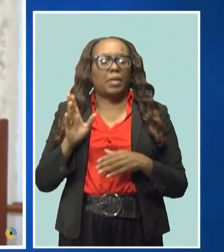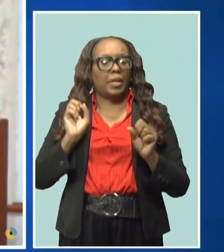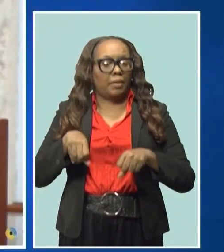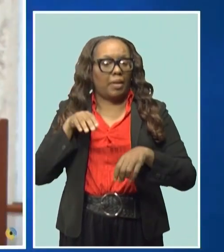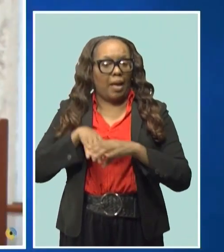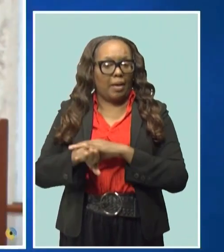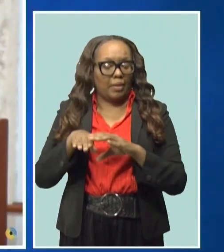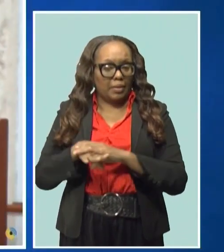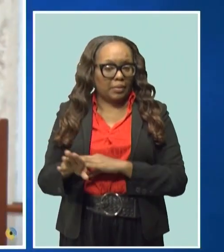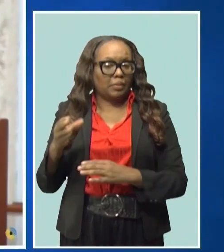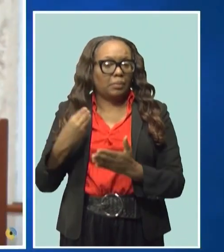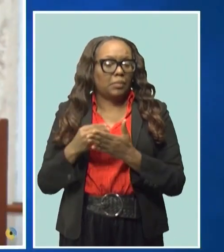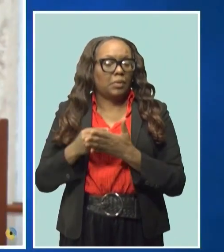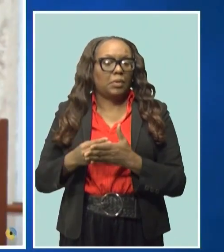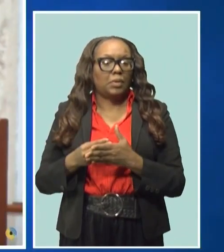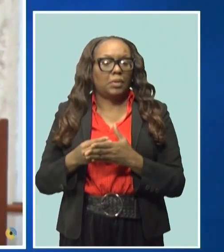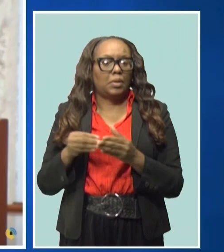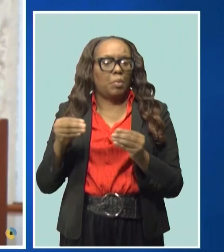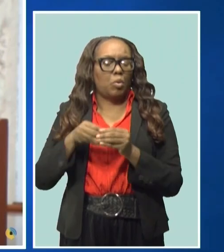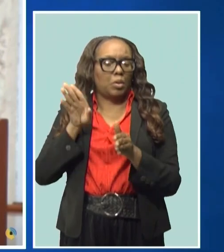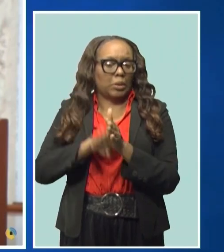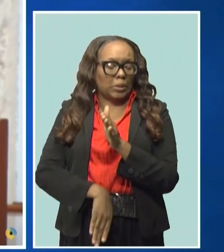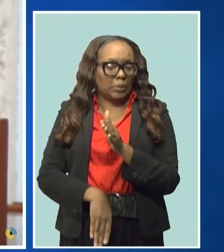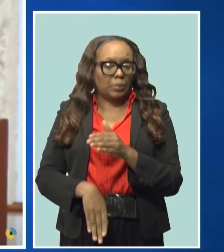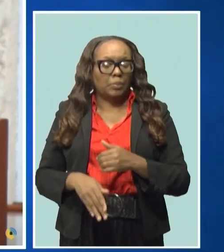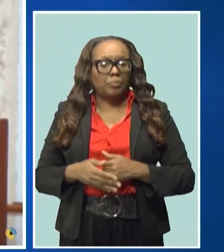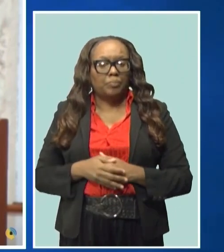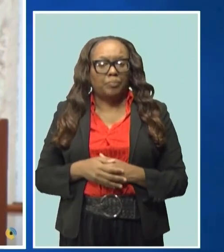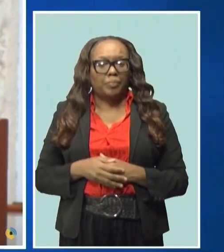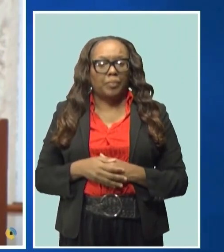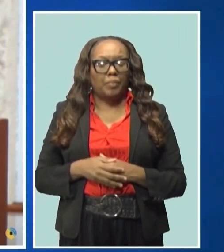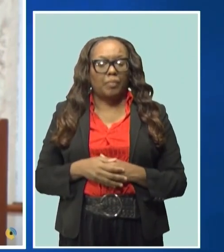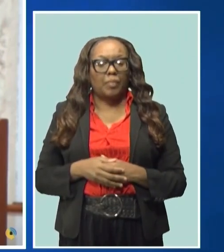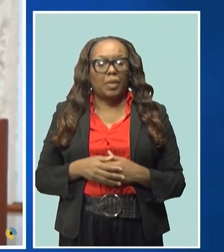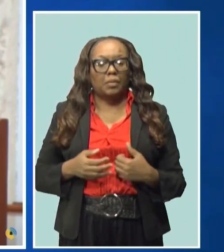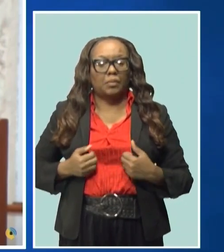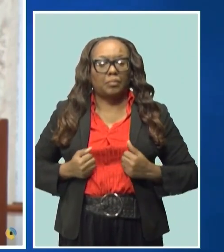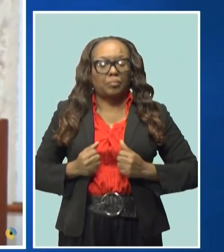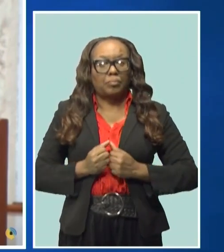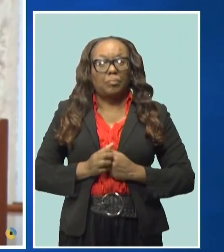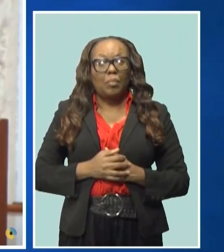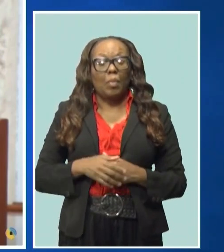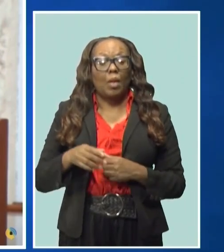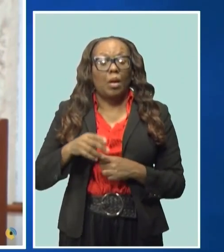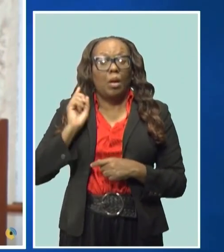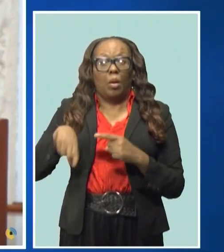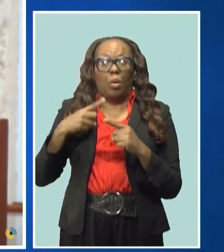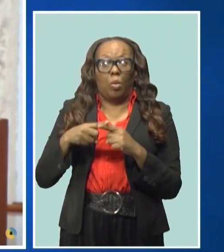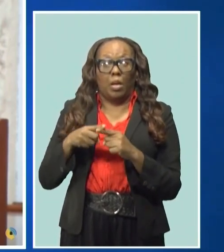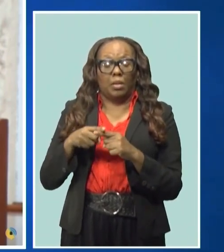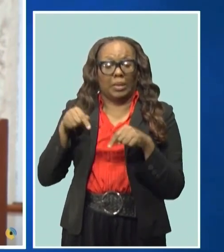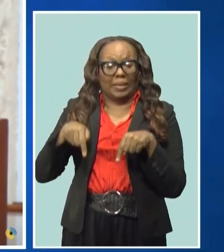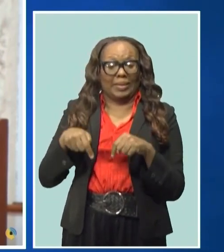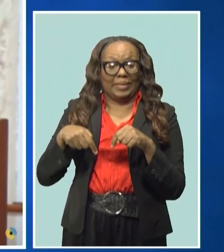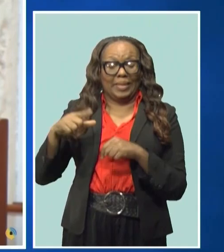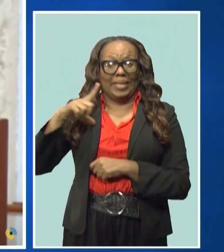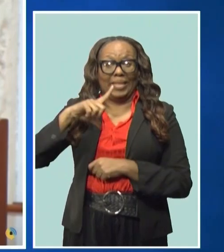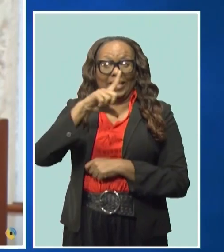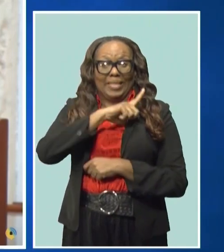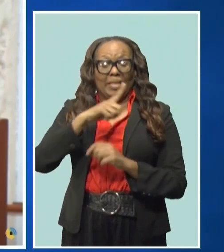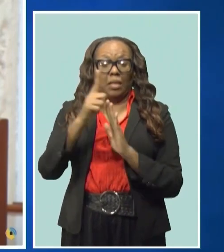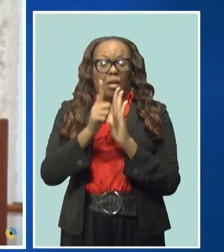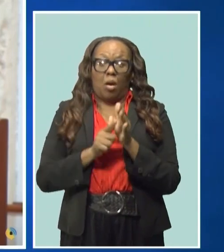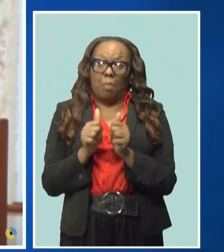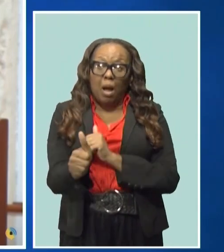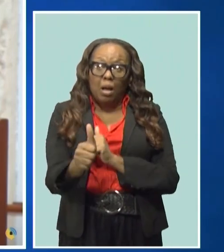What this government is doing today with the passage of this legislation is to create